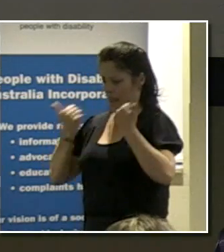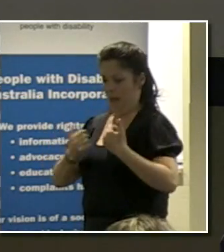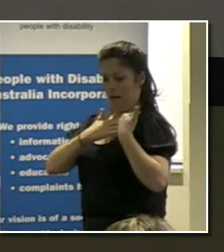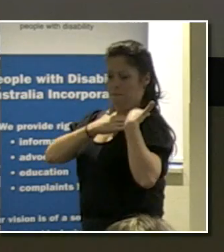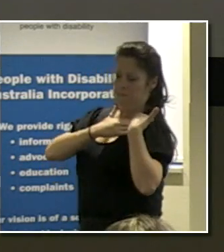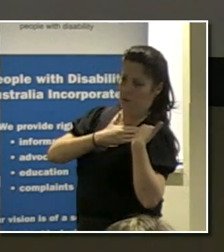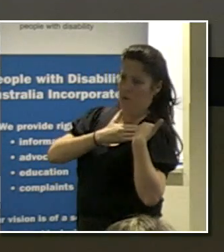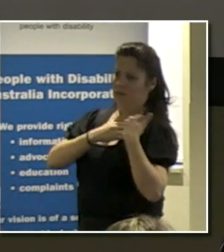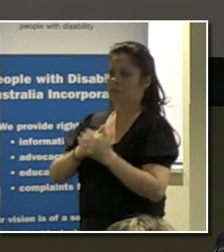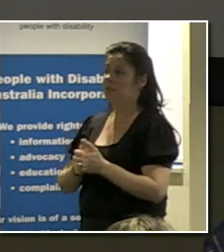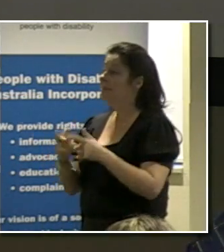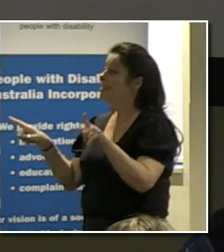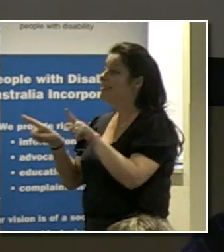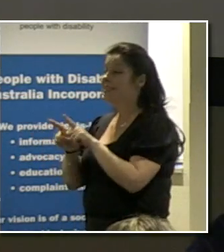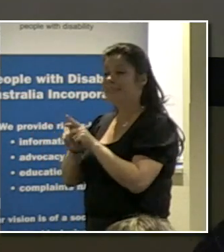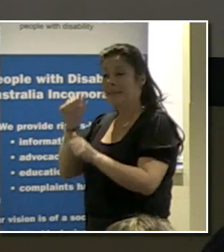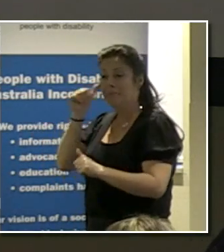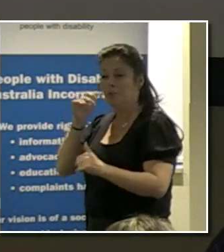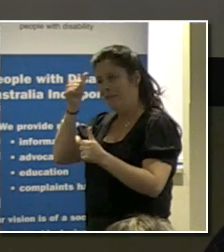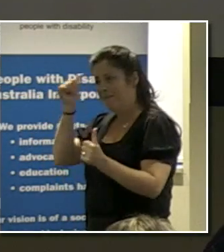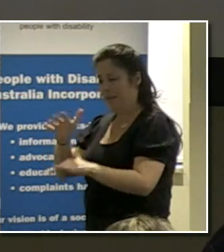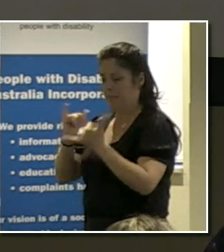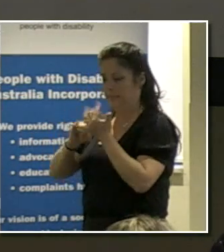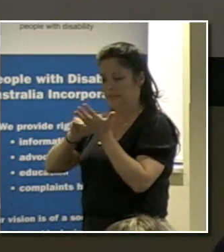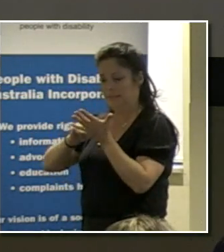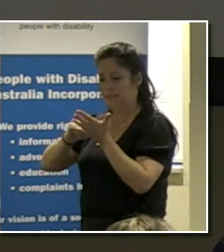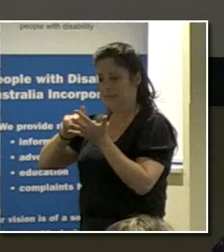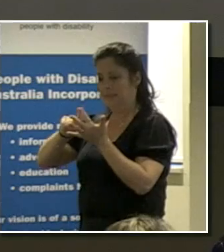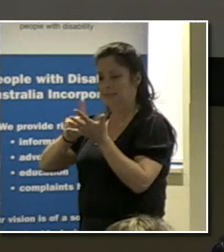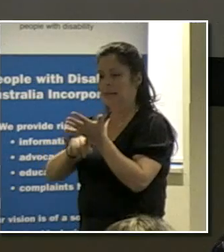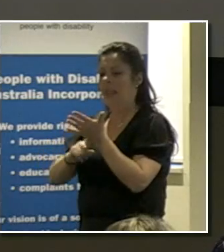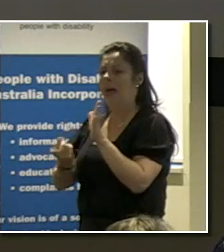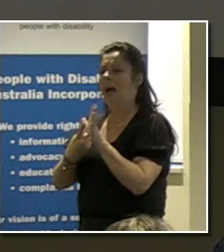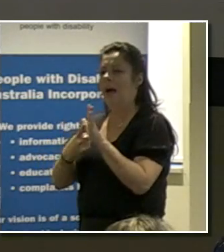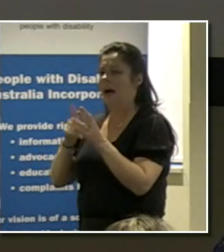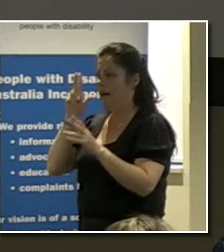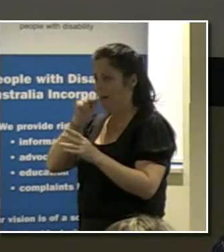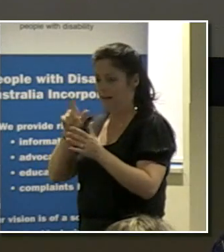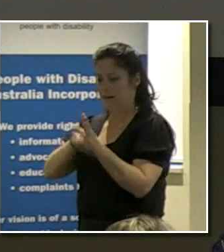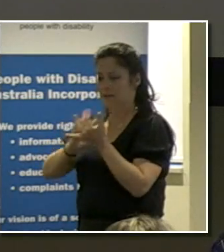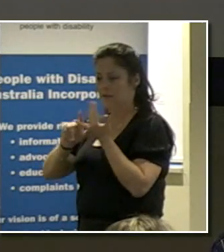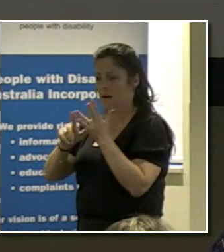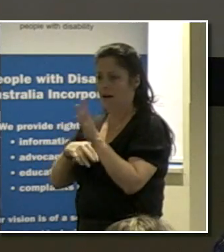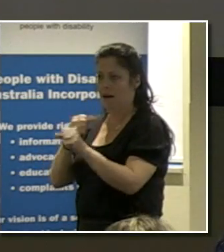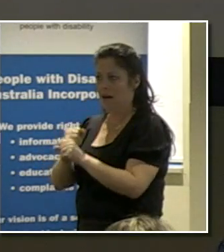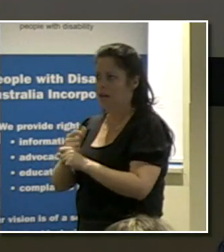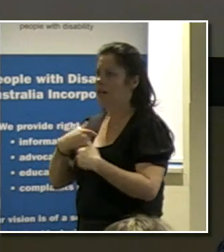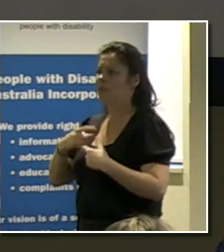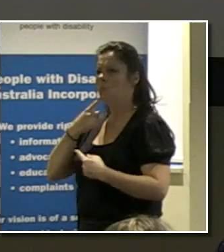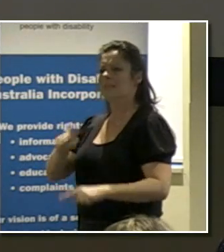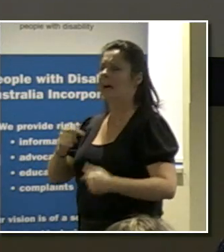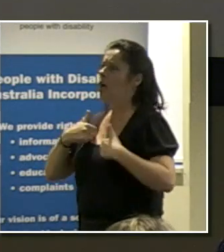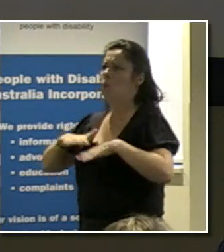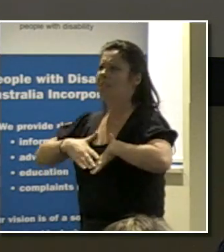Young, my reaction to this is to say we don't want death with dignity until we get lives with dignity.